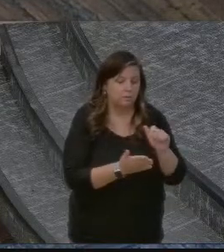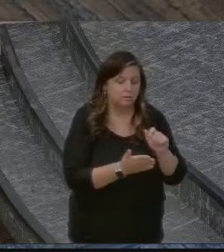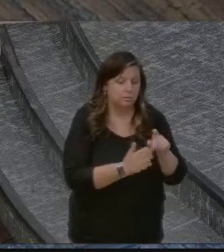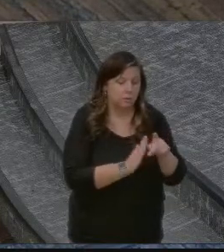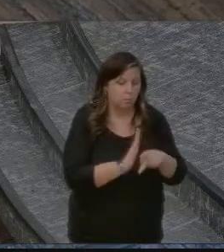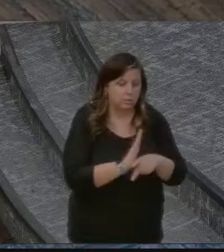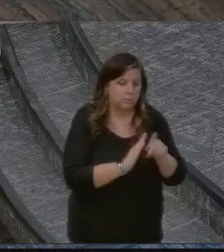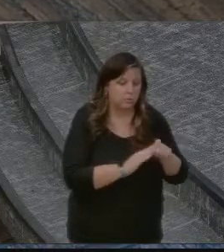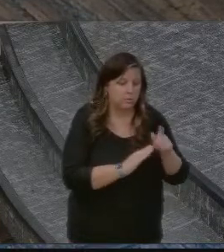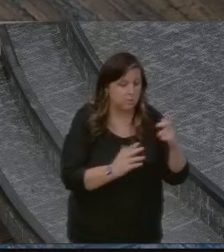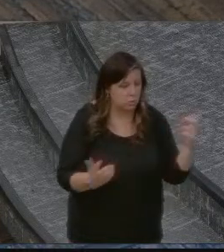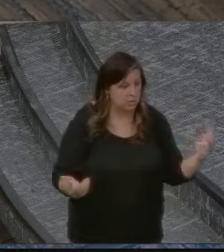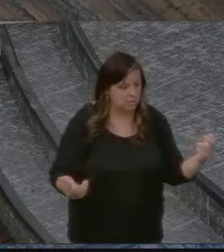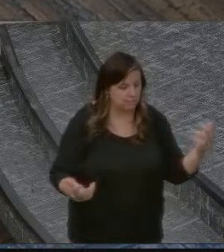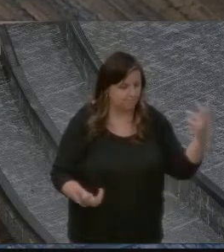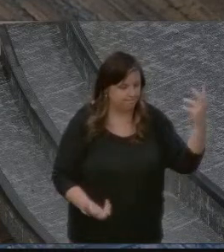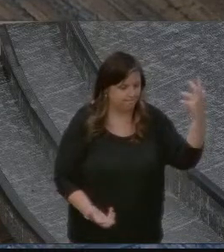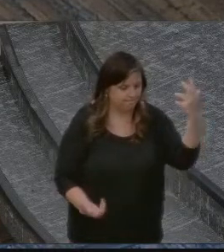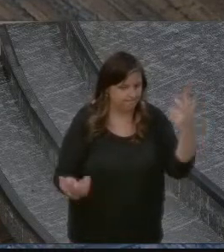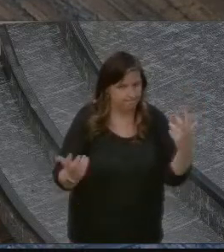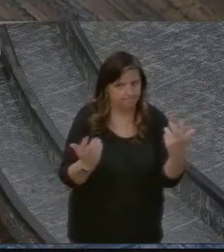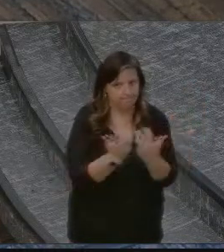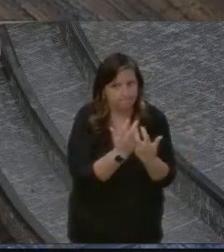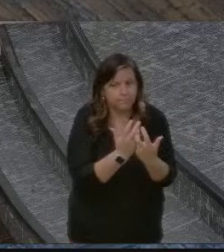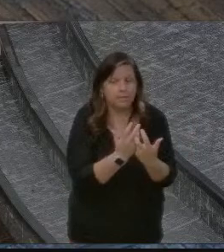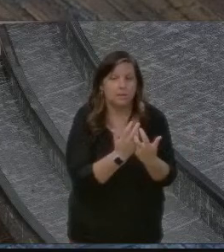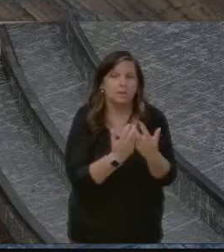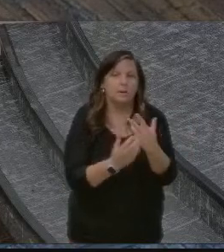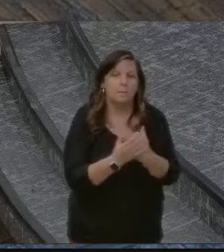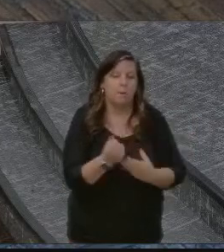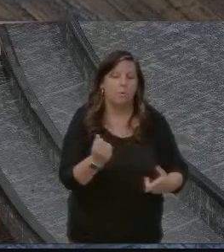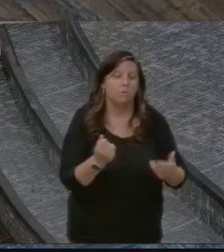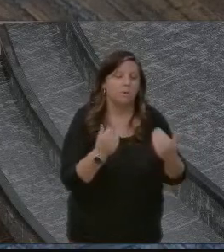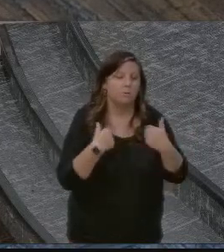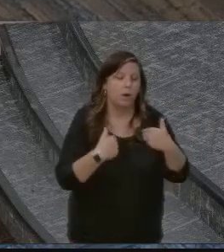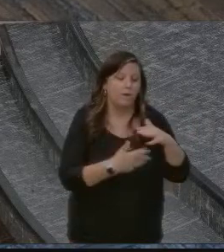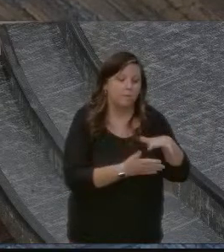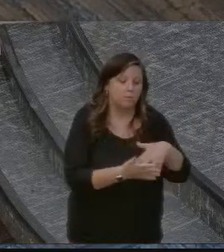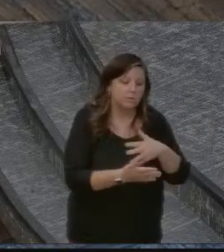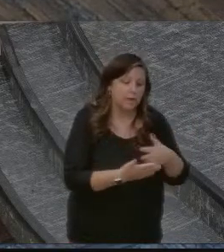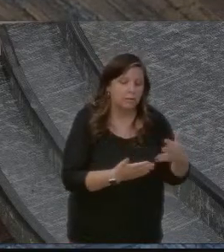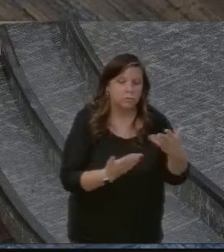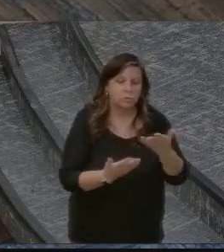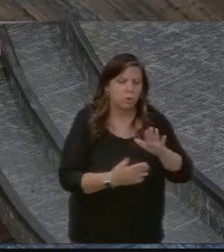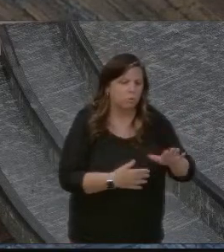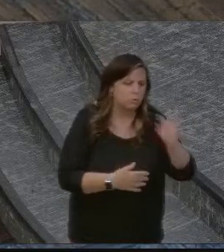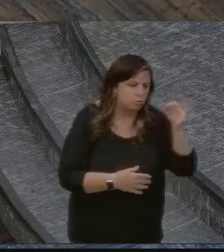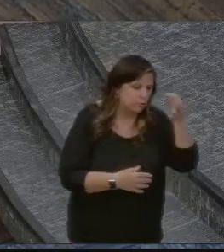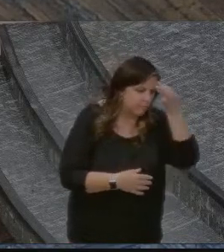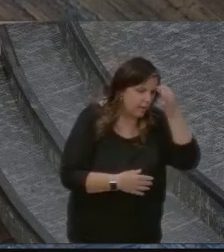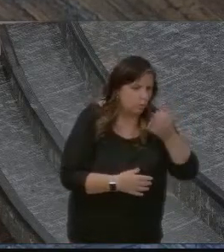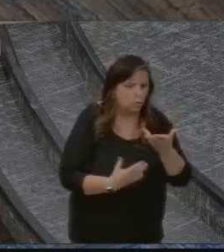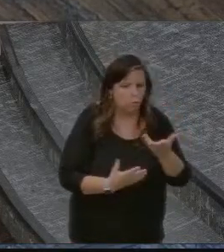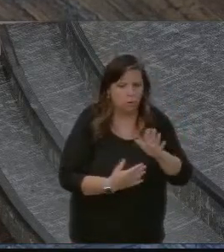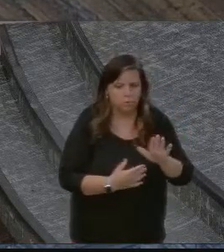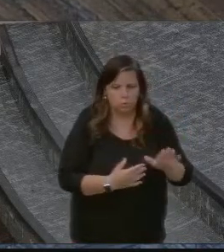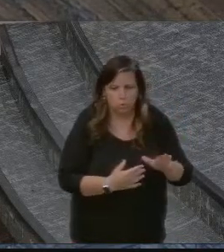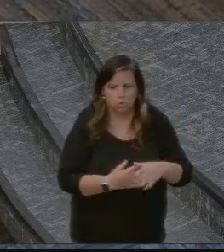other schedules that are, you know, what were your federal awards? What was your state awards? How